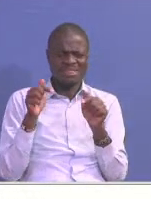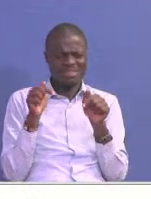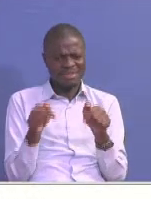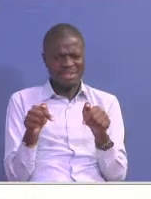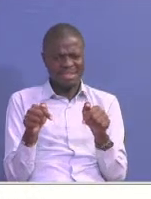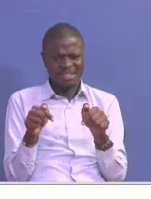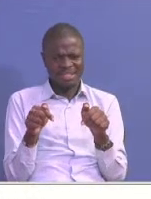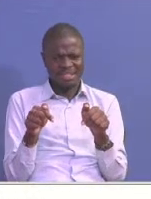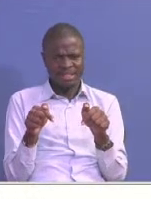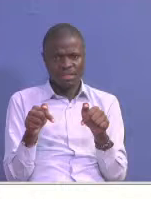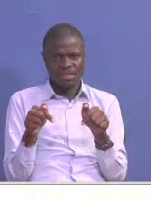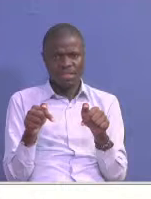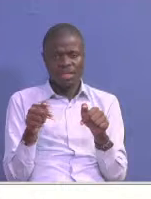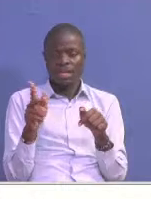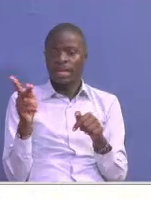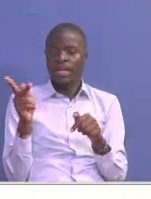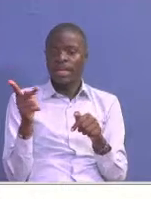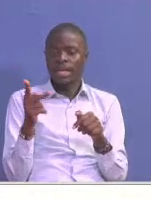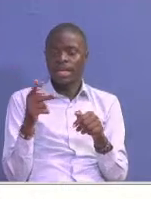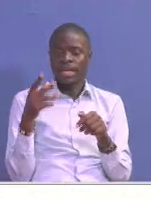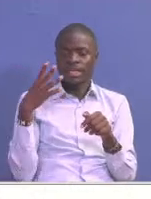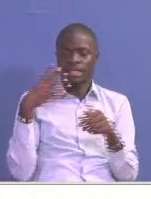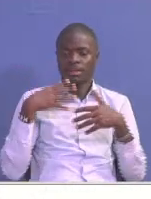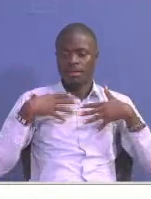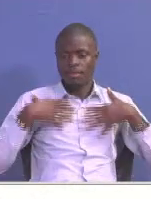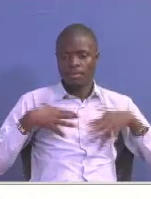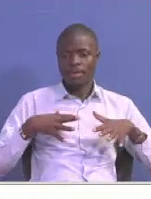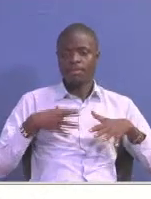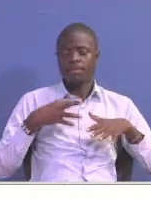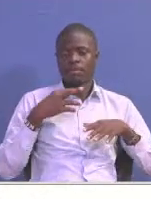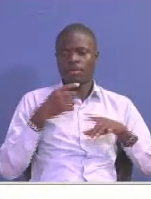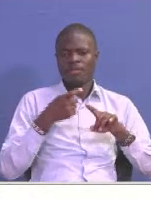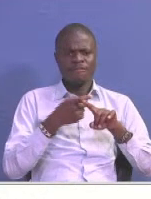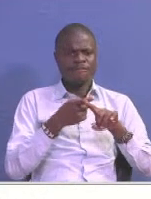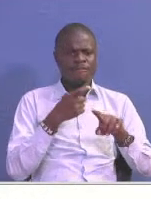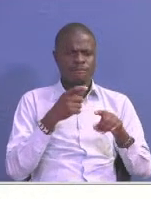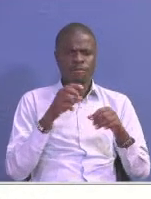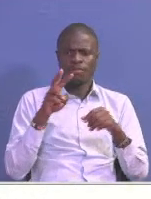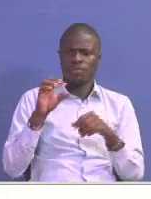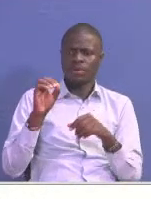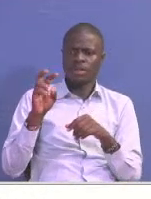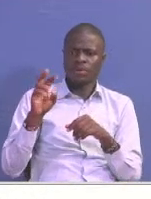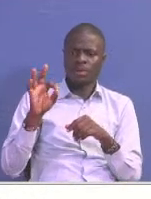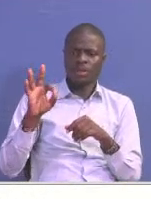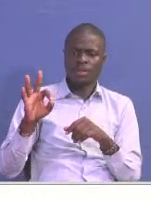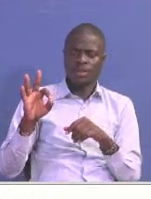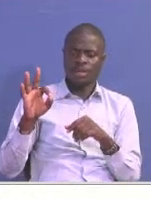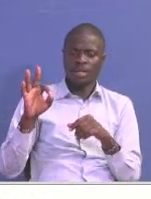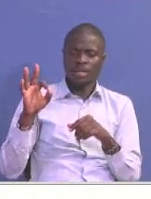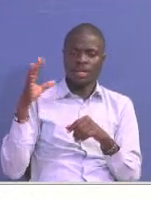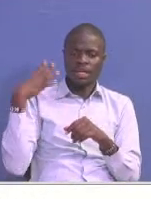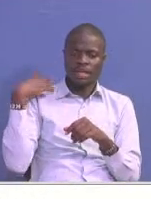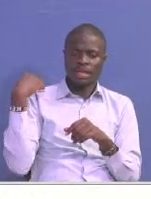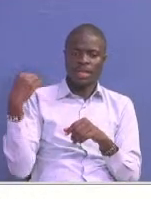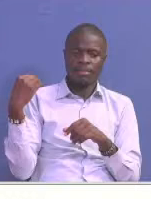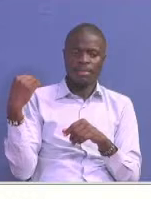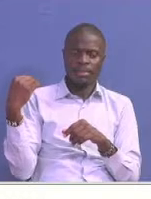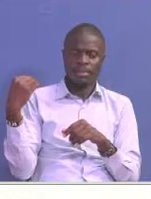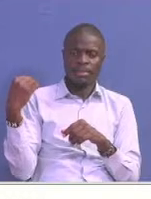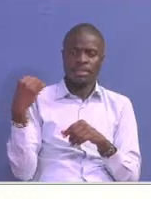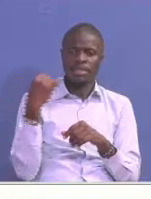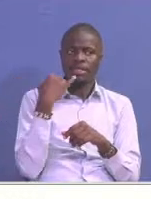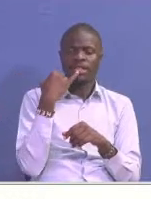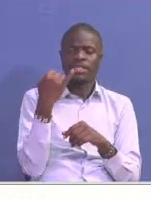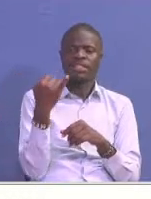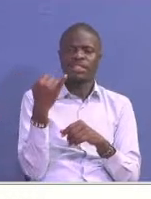today, Kenya's population, I think according to 2023 statistics, Kenya's population